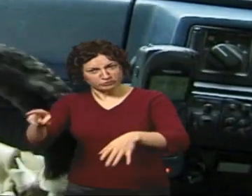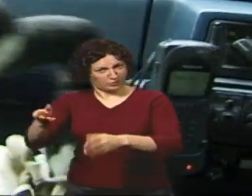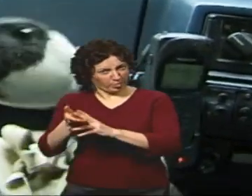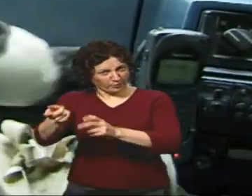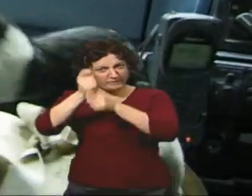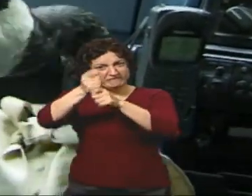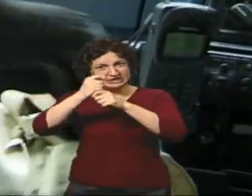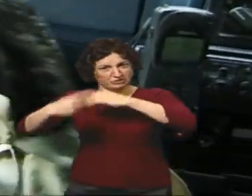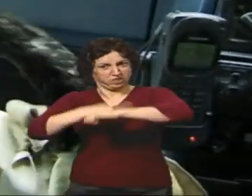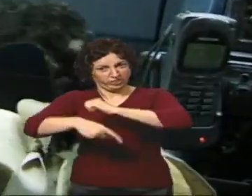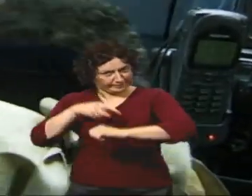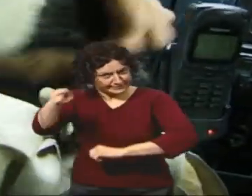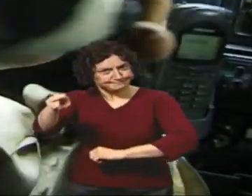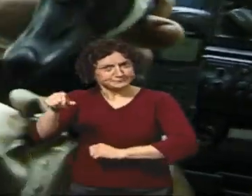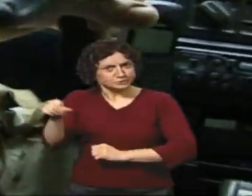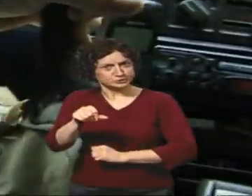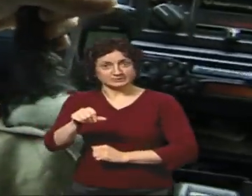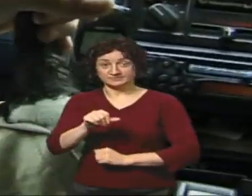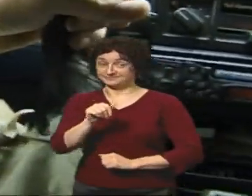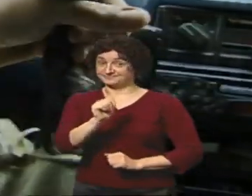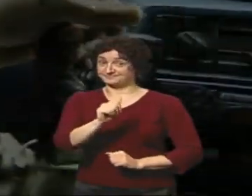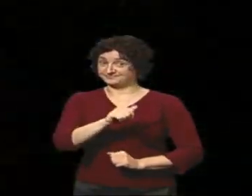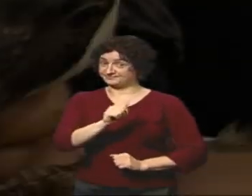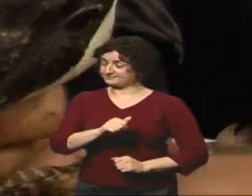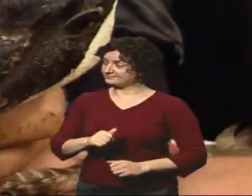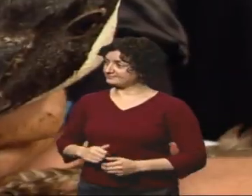ones that have got you in this. We're the good guys.